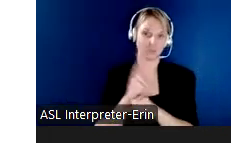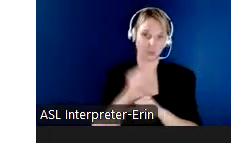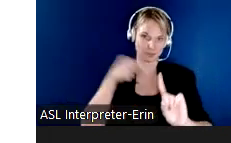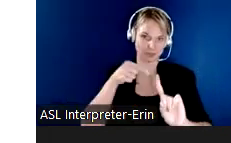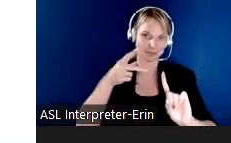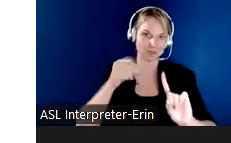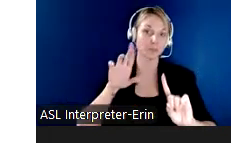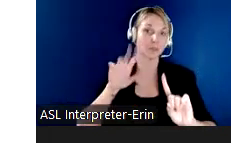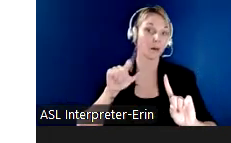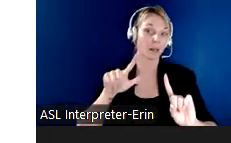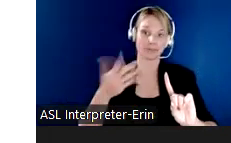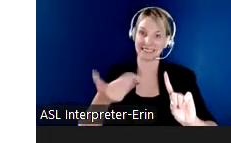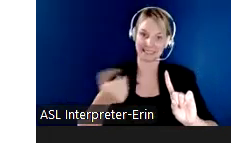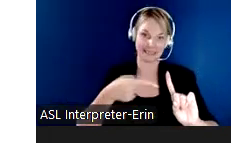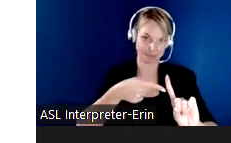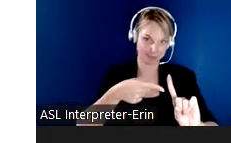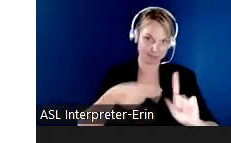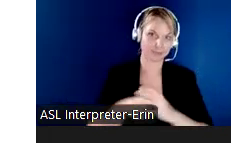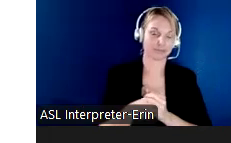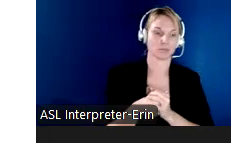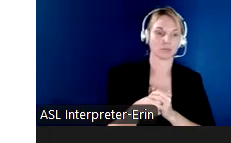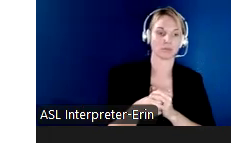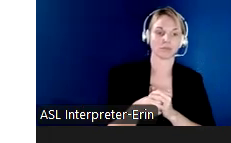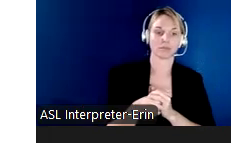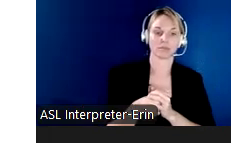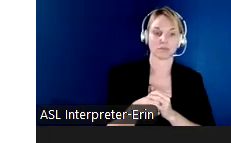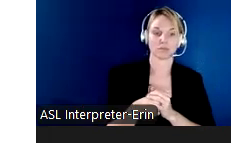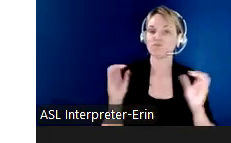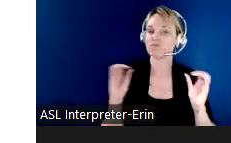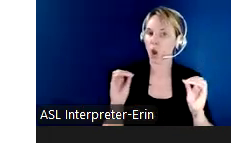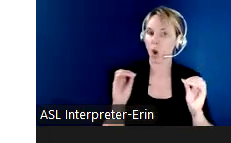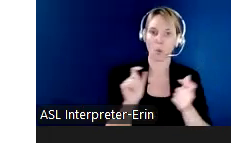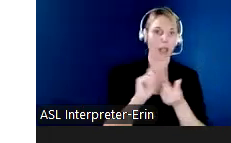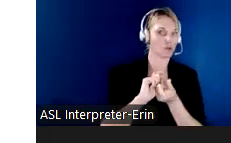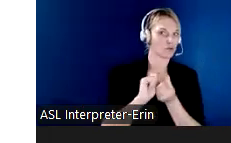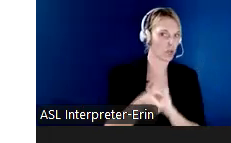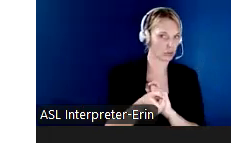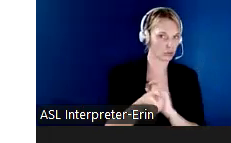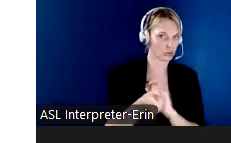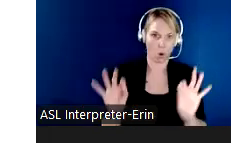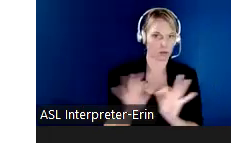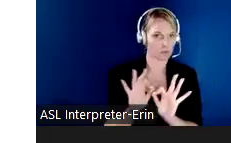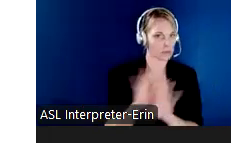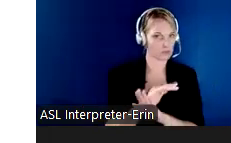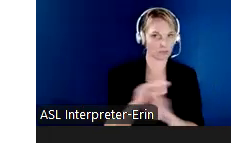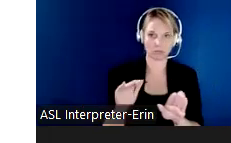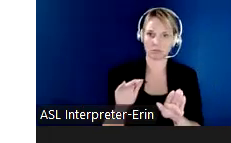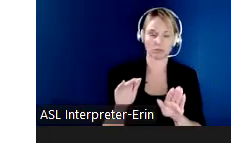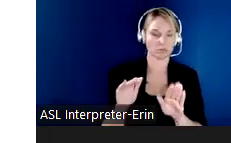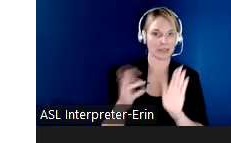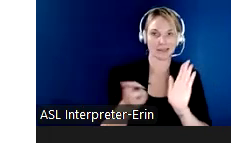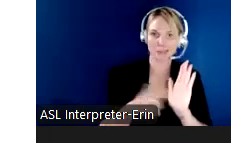Also, just want to clarify that there is not going to actually be any changes to the forms themselves, how they're completed or collected or